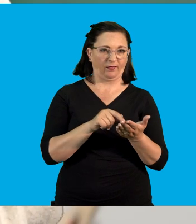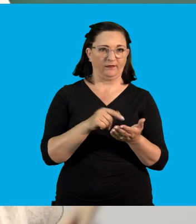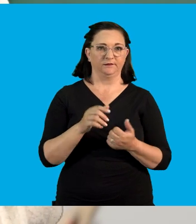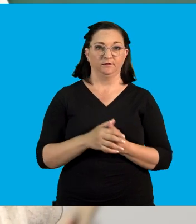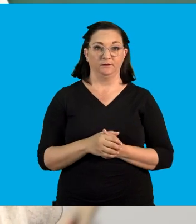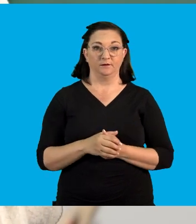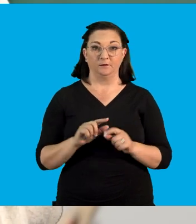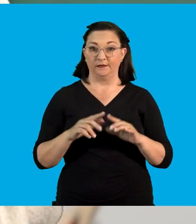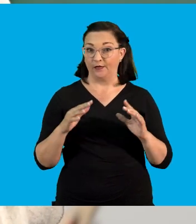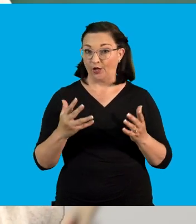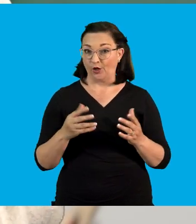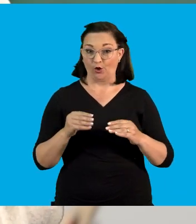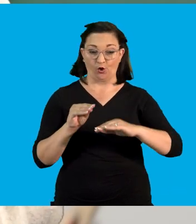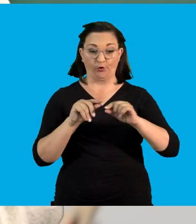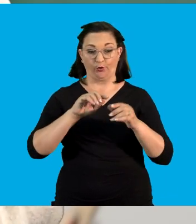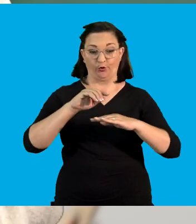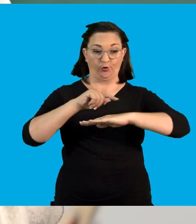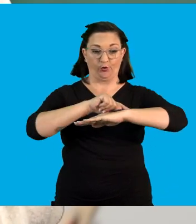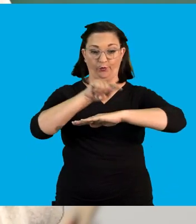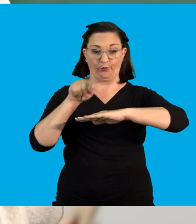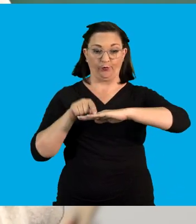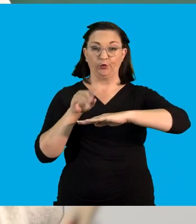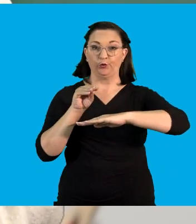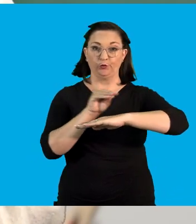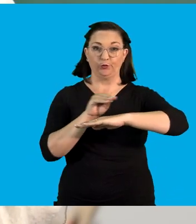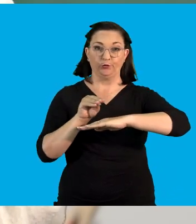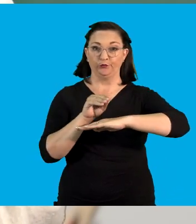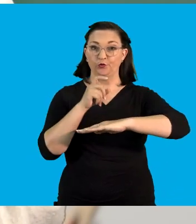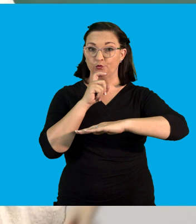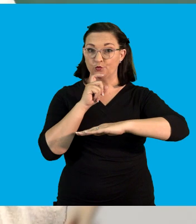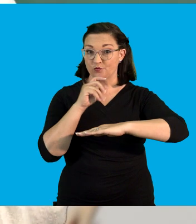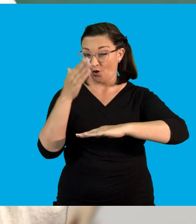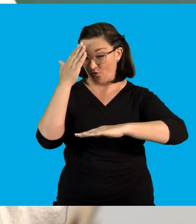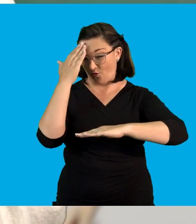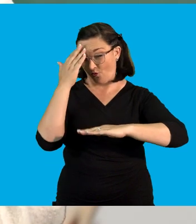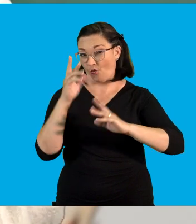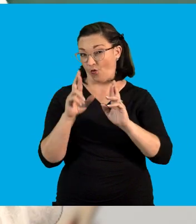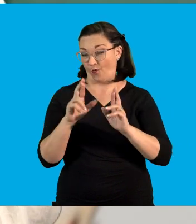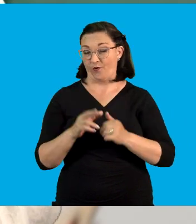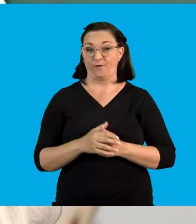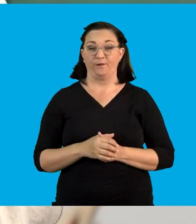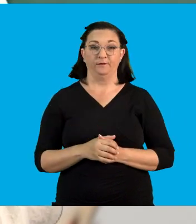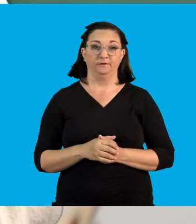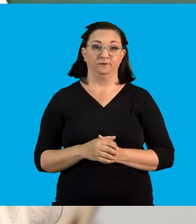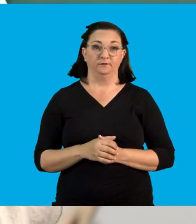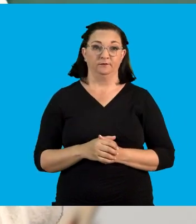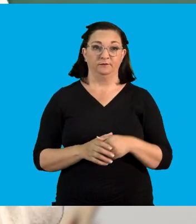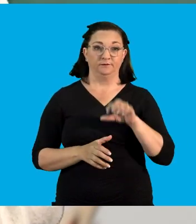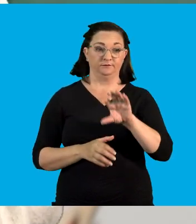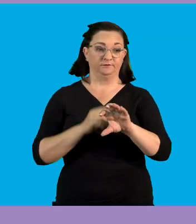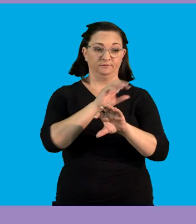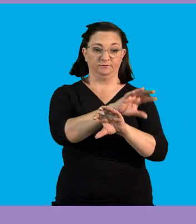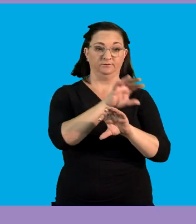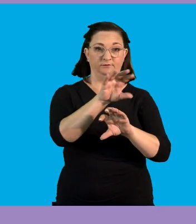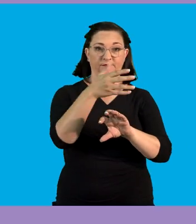you understand how we use a protractor. Let's continue with our lesson and look at our concept map, the next